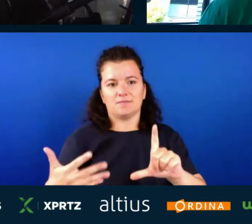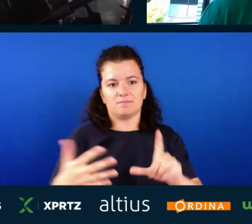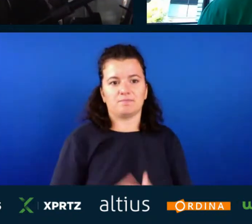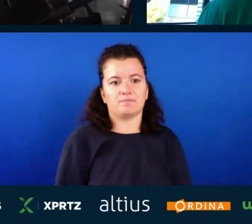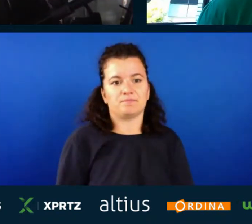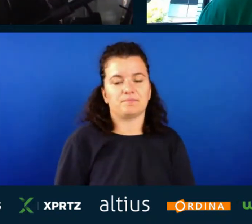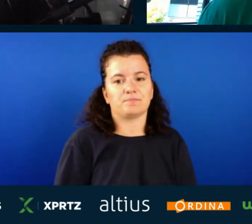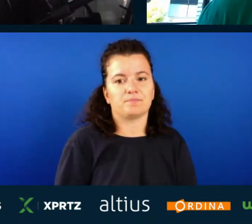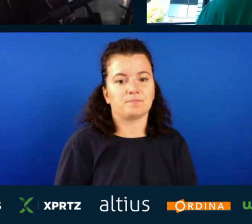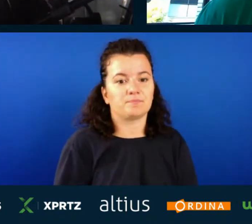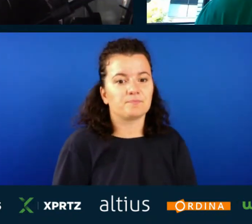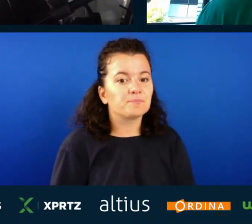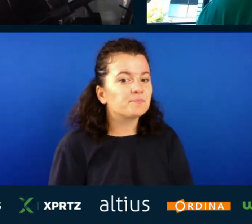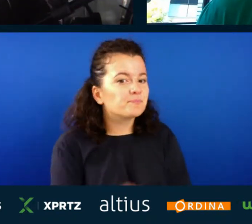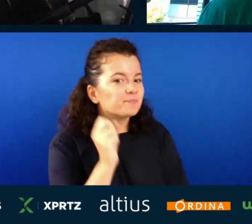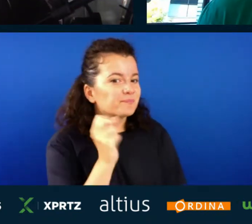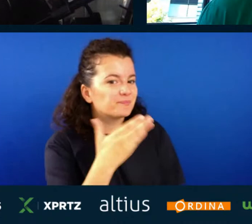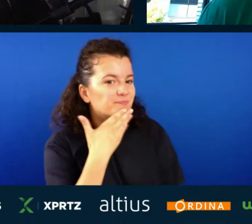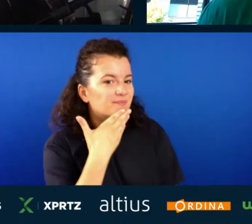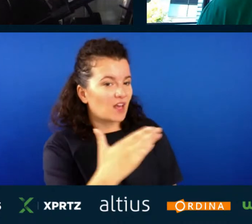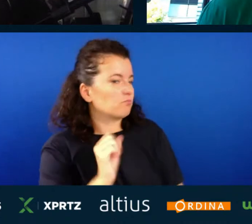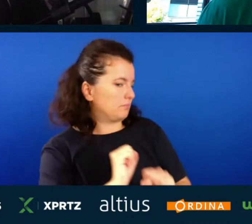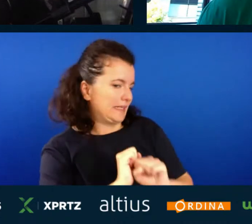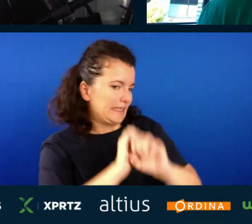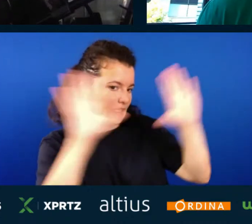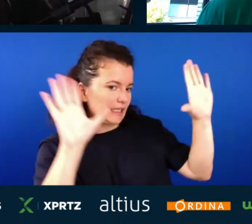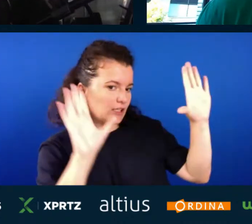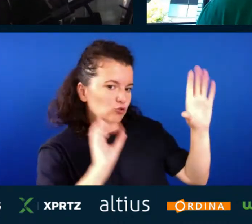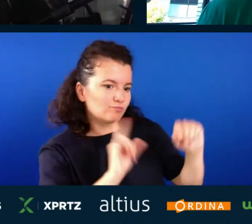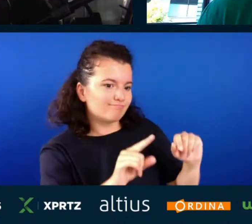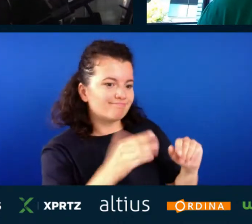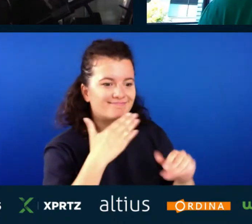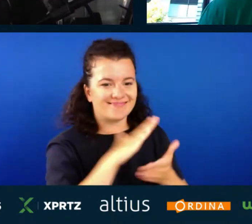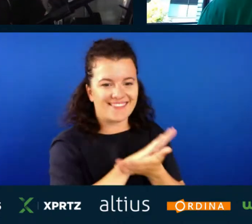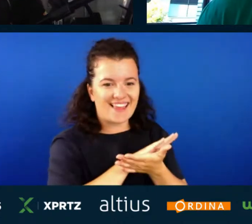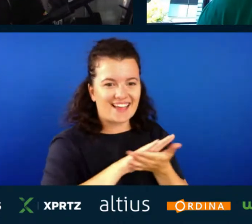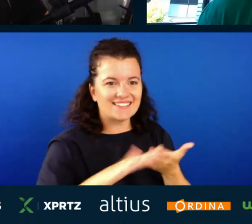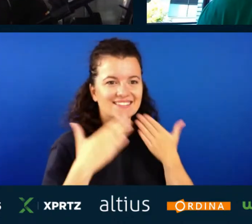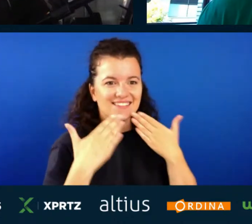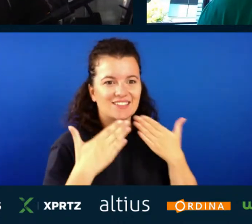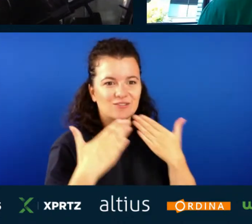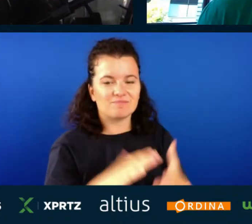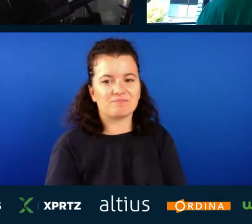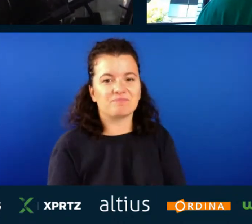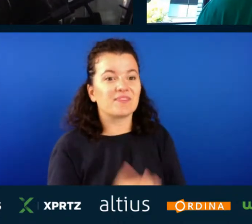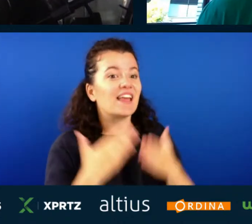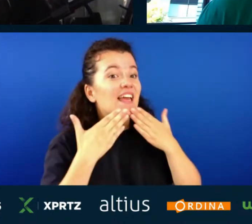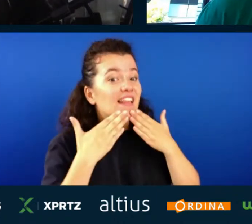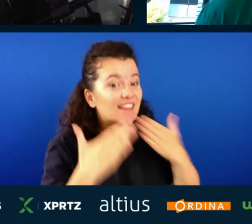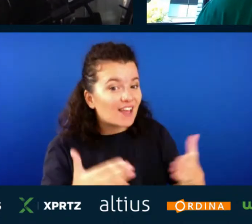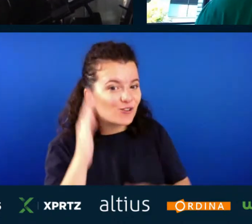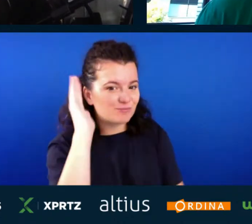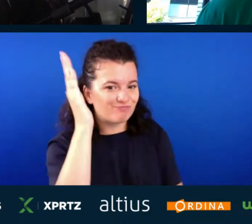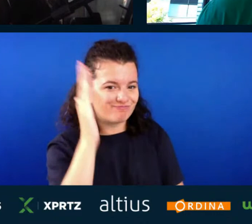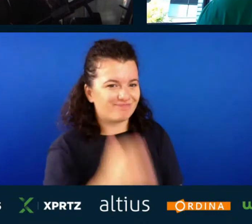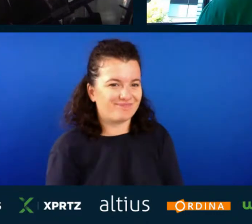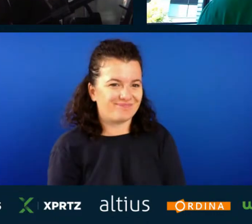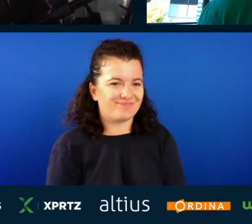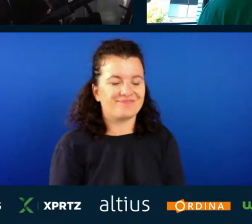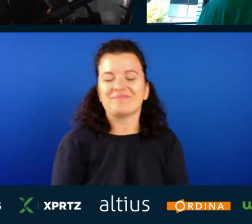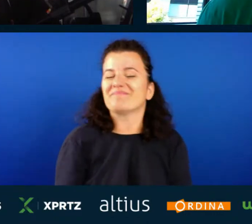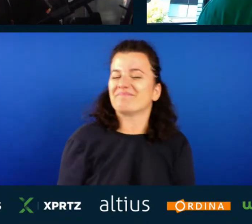Okay, I think that's a clear answer. Nice, thanks. Yeah. Well, thank you very much for your session. You're